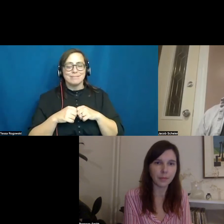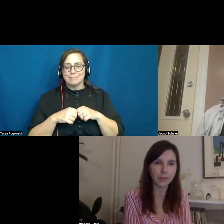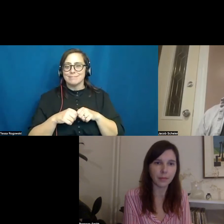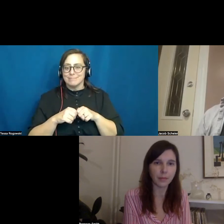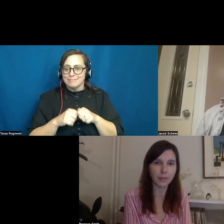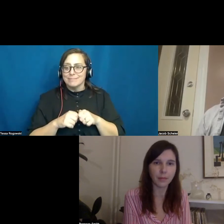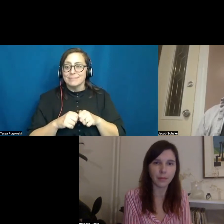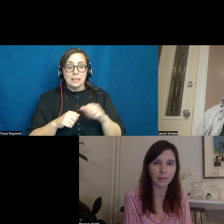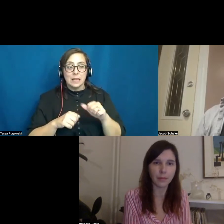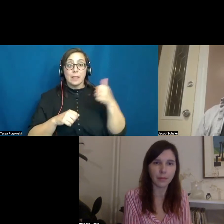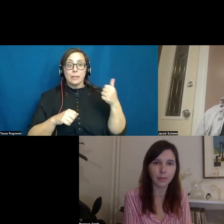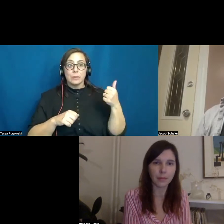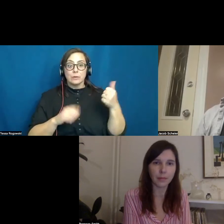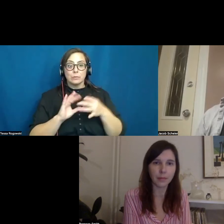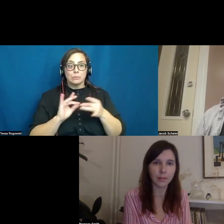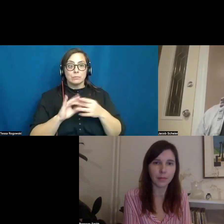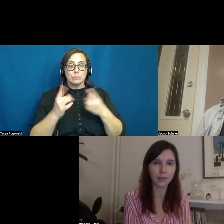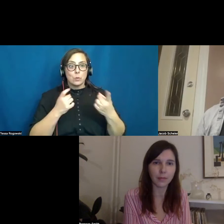Anybody else?